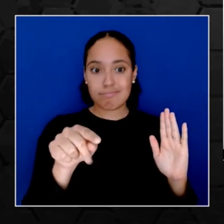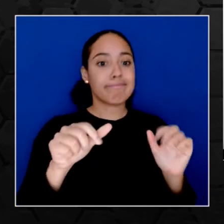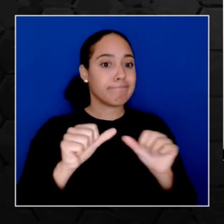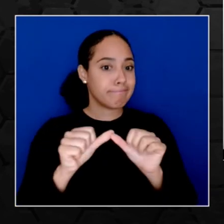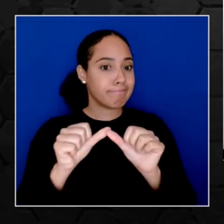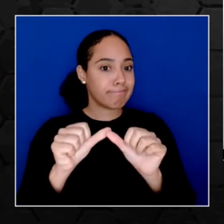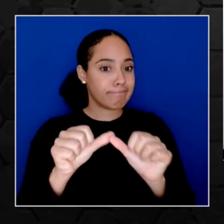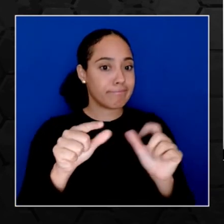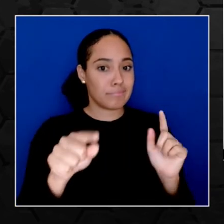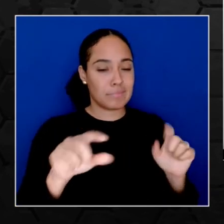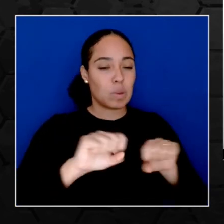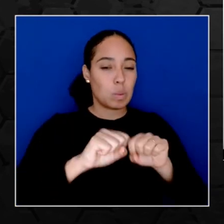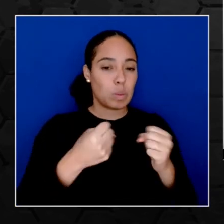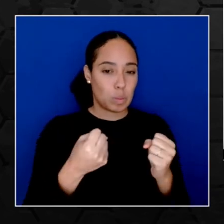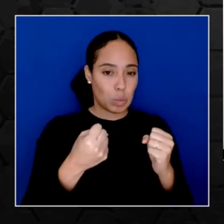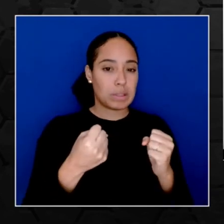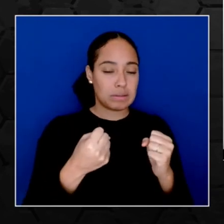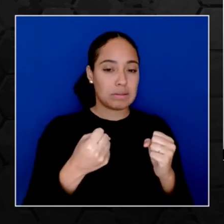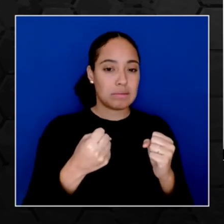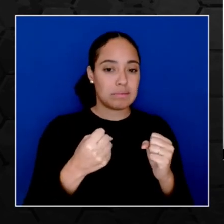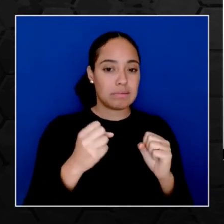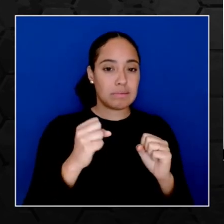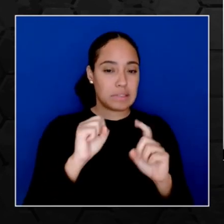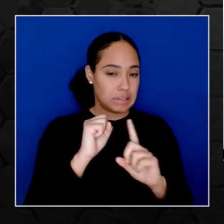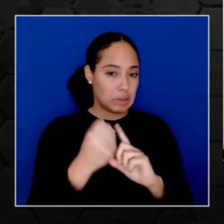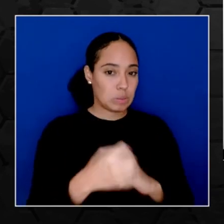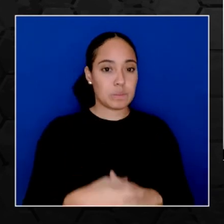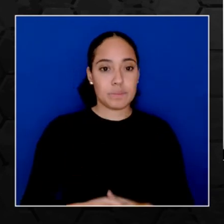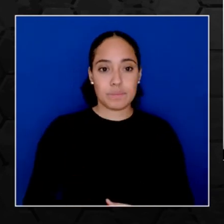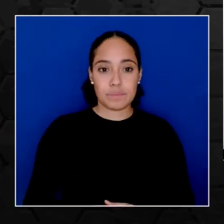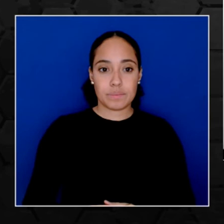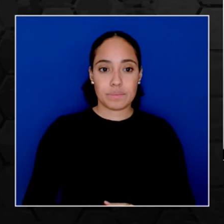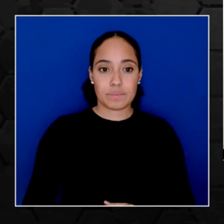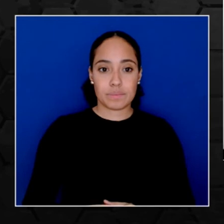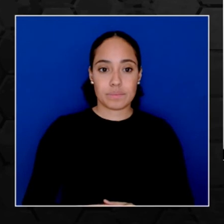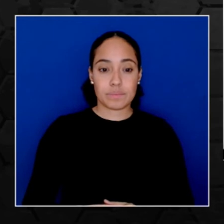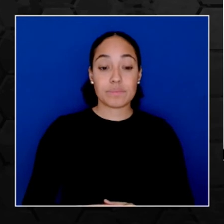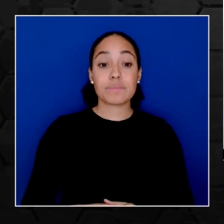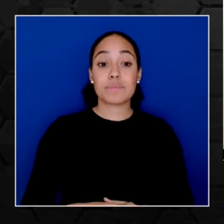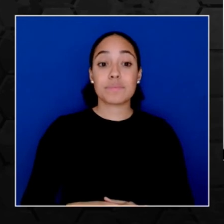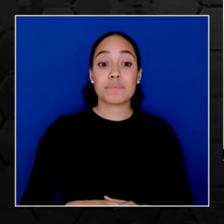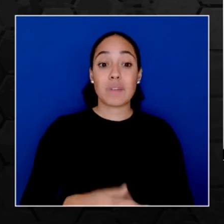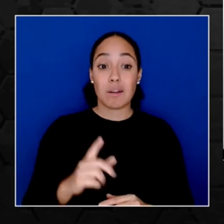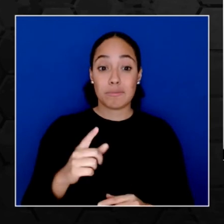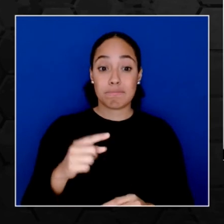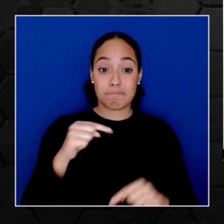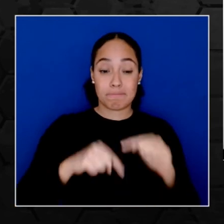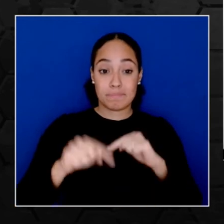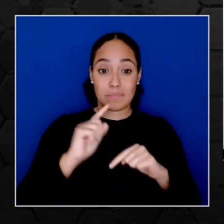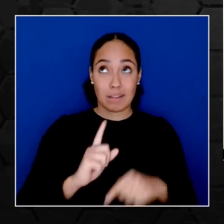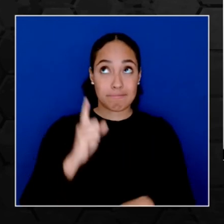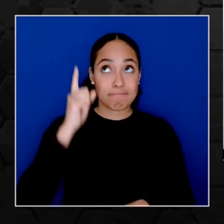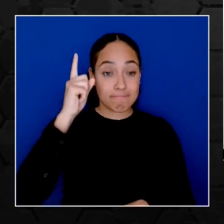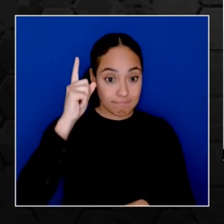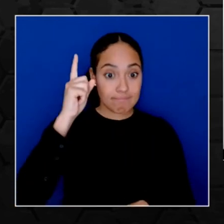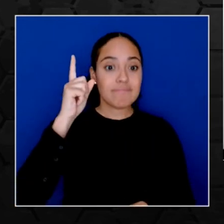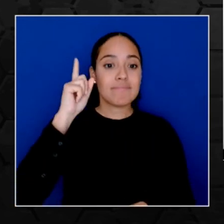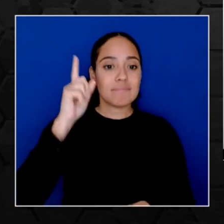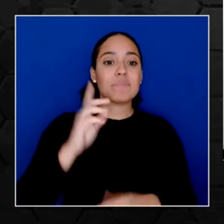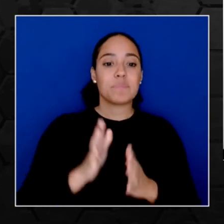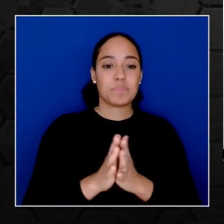it. So now I would like to hand back to Shreyan for explaining you on how to channelize a bot to teams.